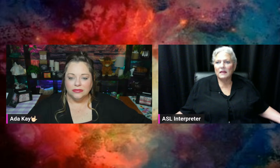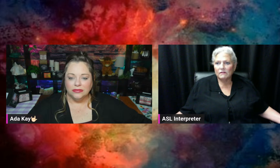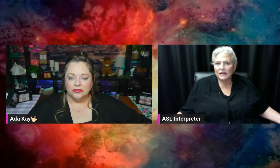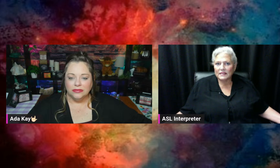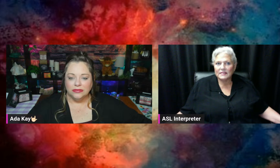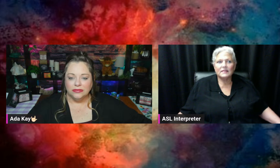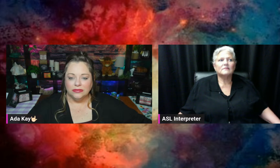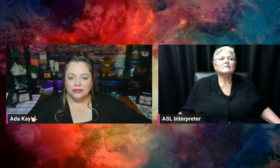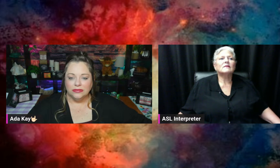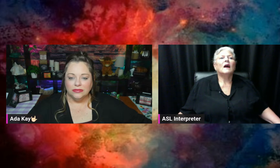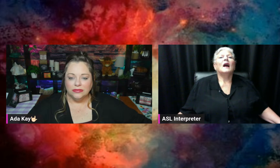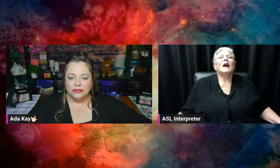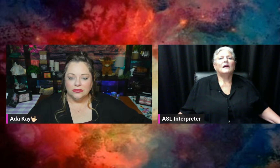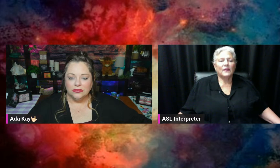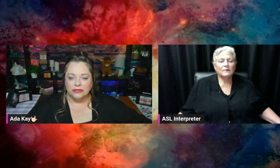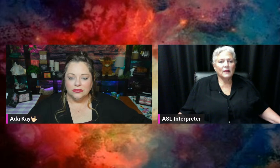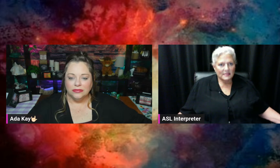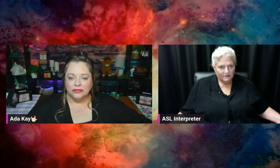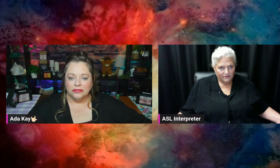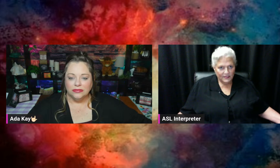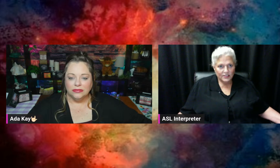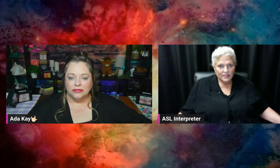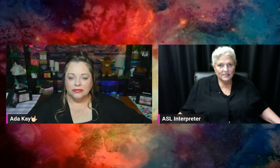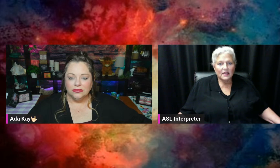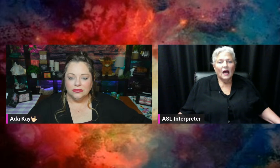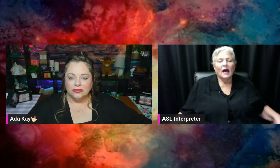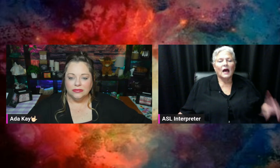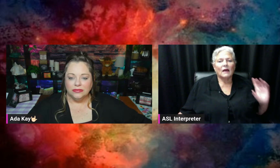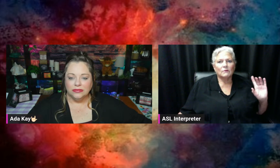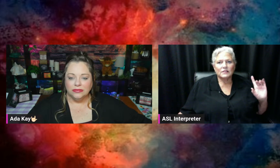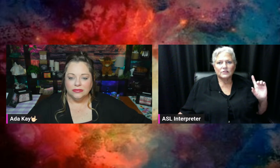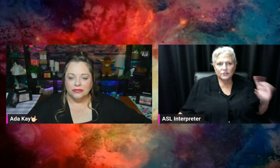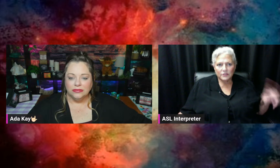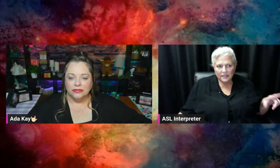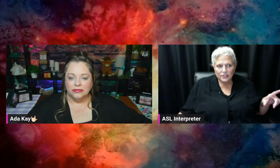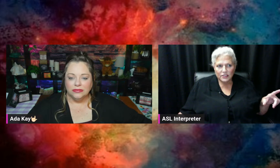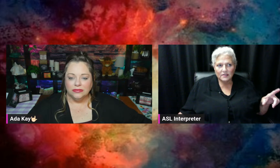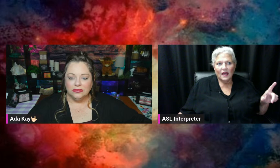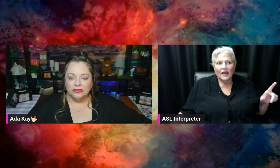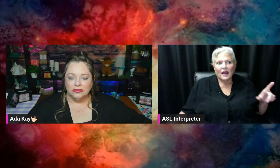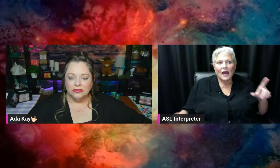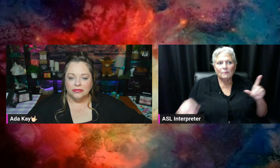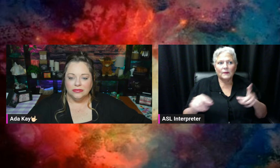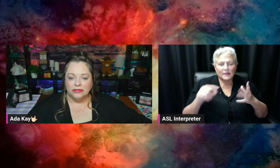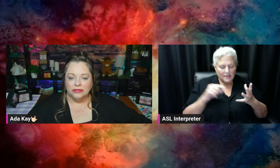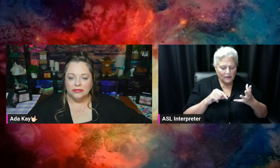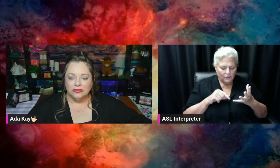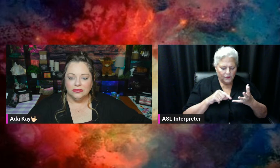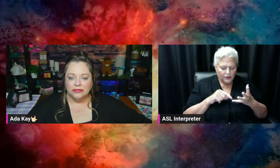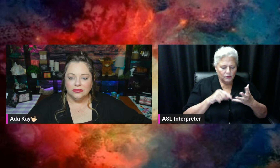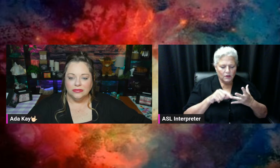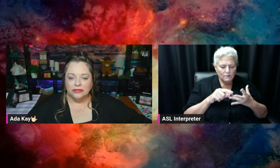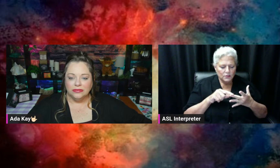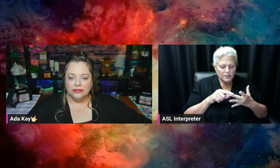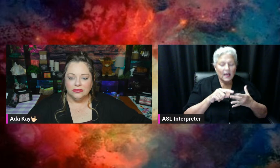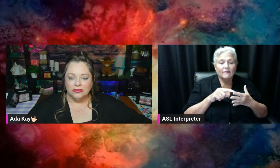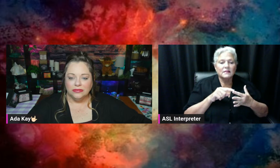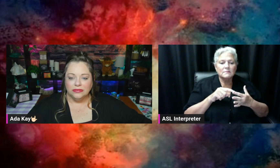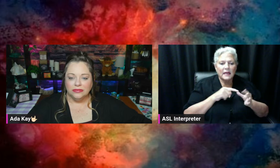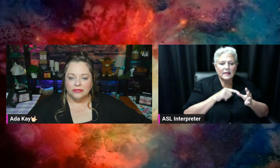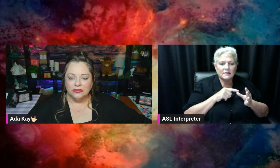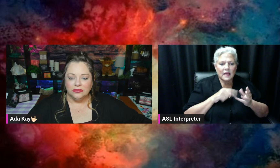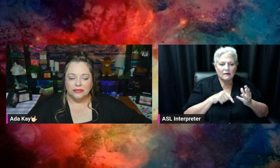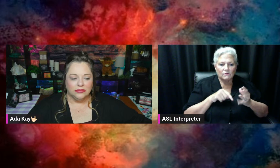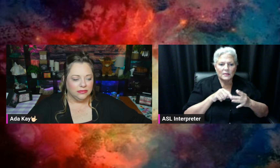came in here and I did this. And then when I finished this, I went to the kitchen and I picked out the cucumbers and